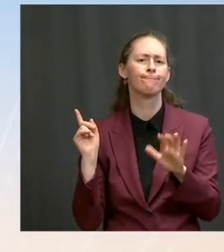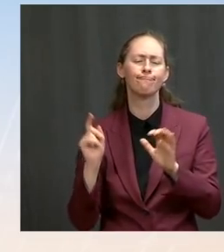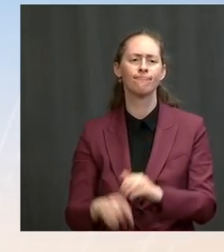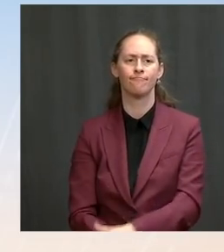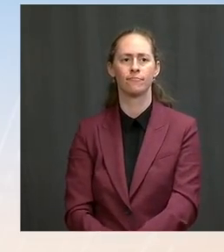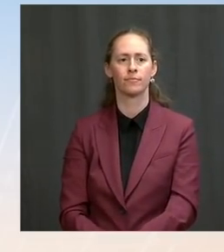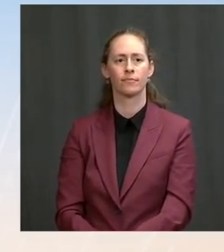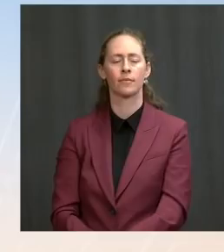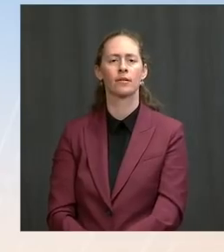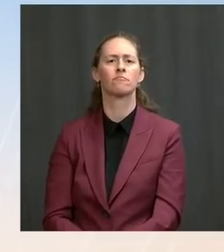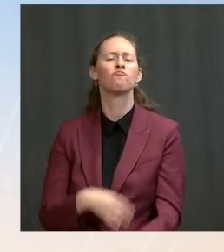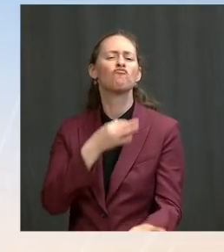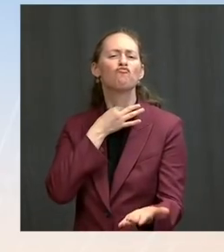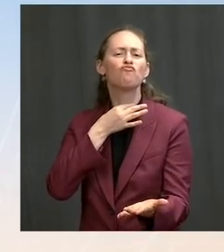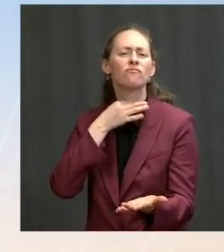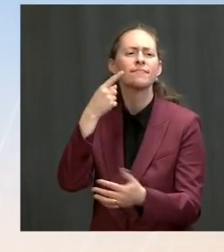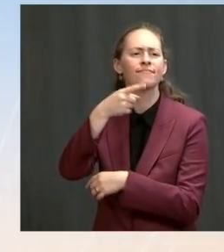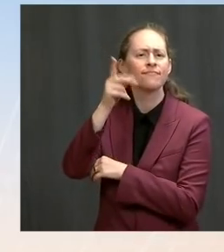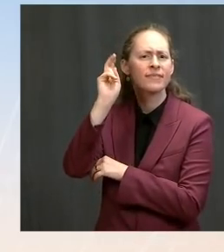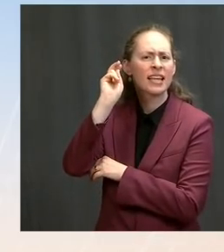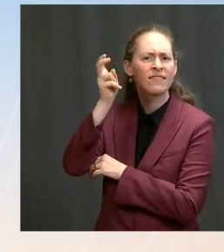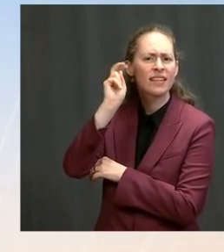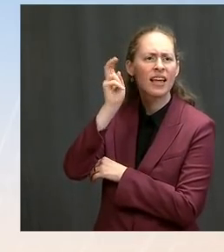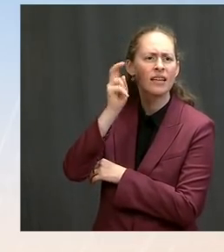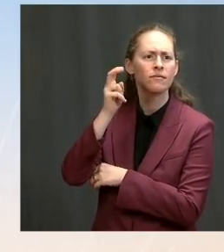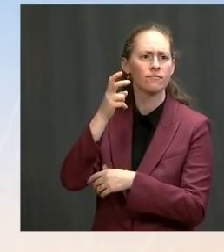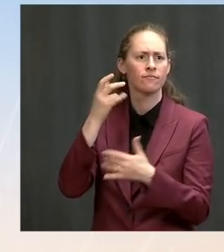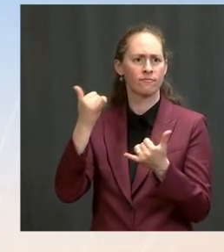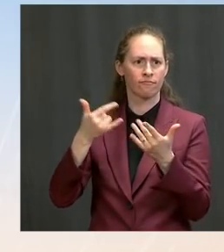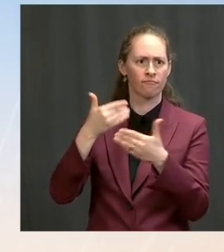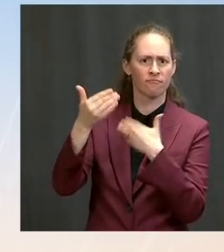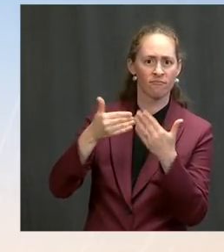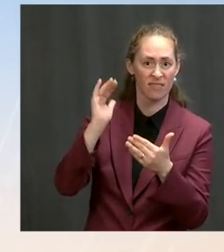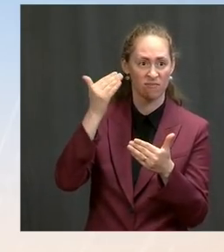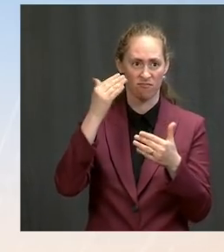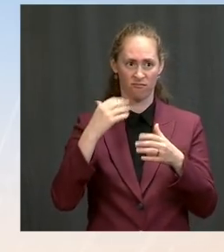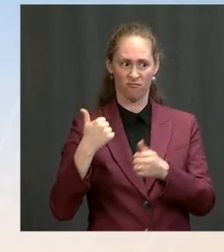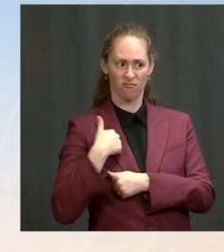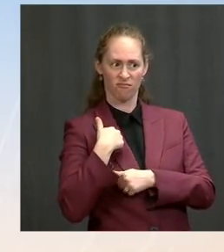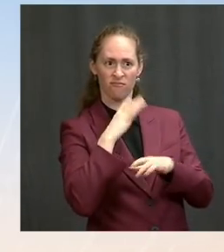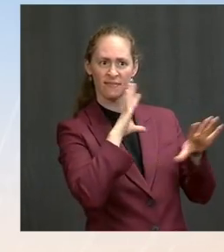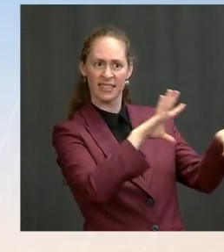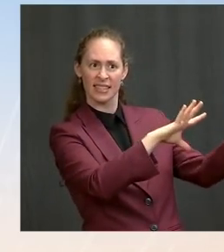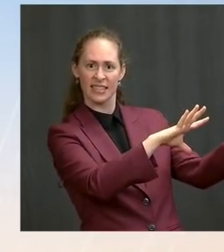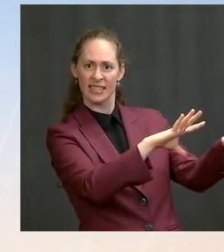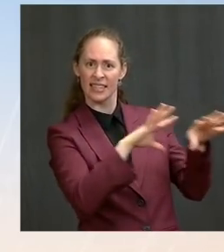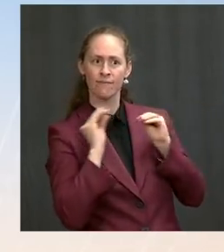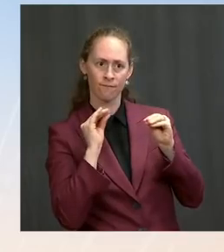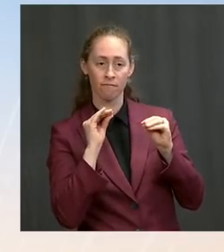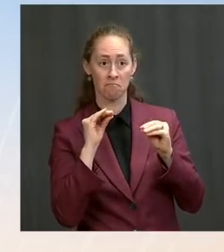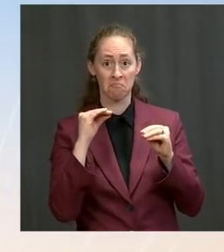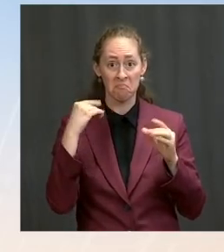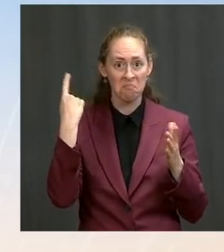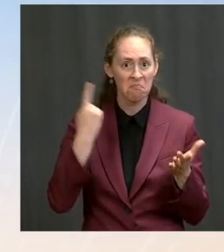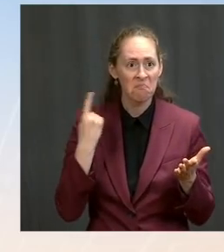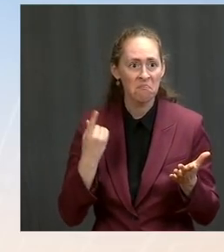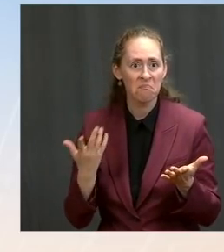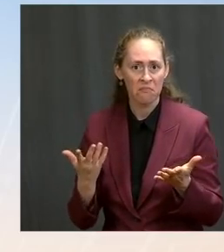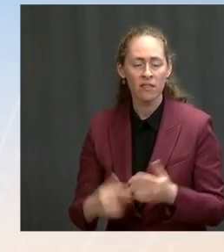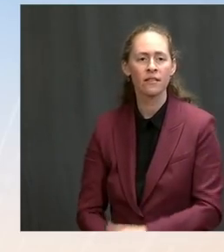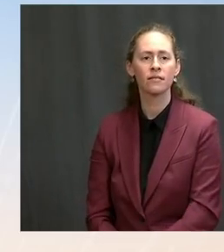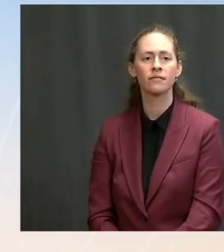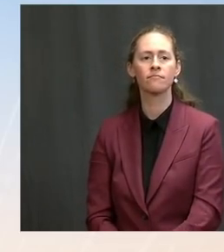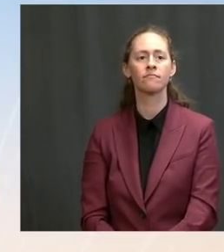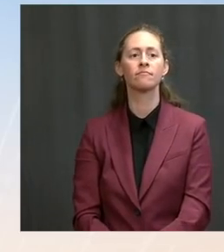now days away from completing the withdrawal? I'm seeing a number of reports about this. Mm-hmm. I would say that we